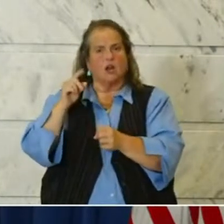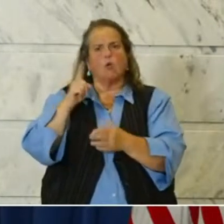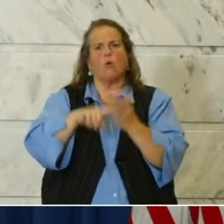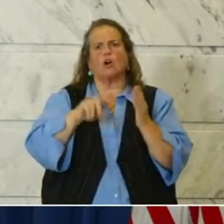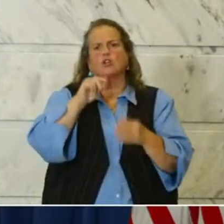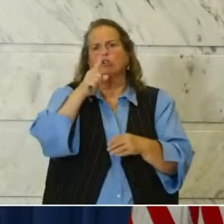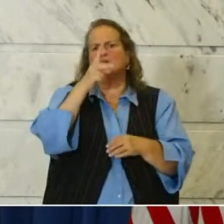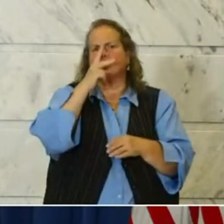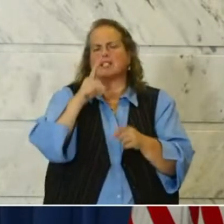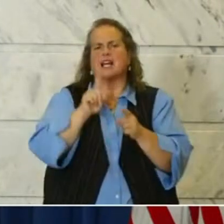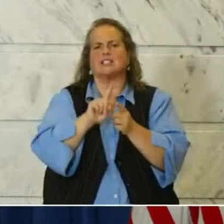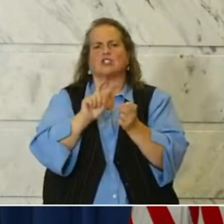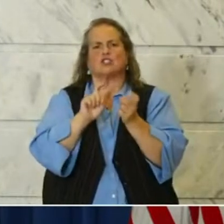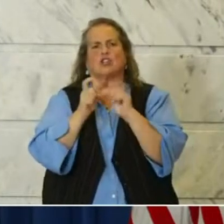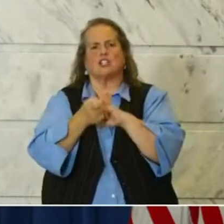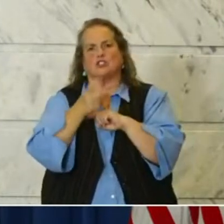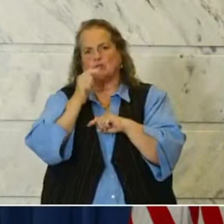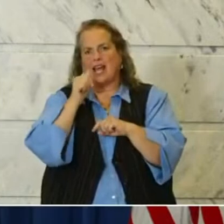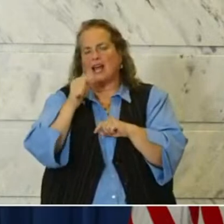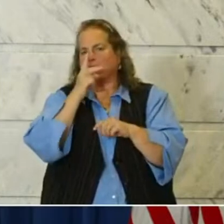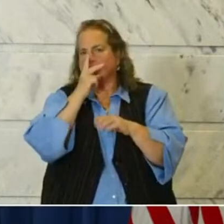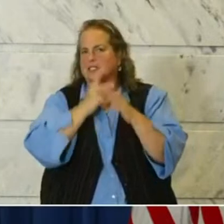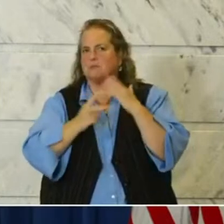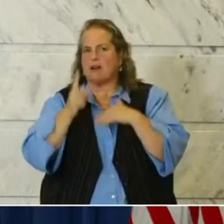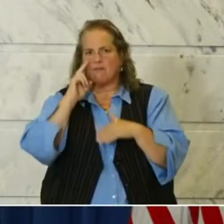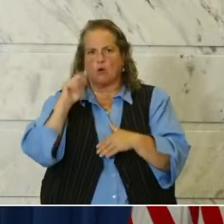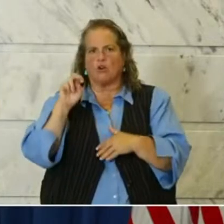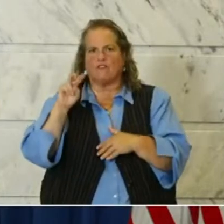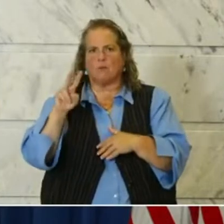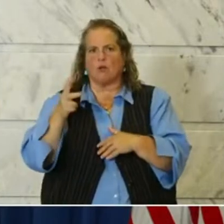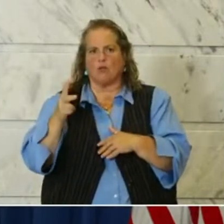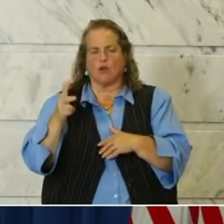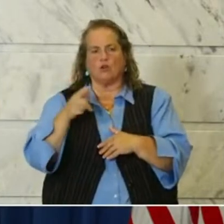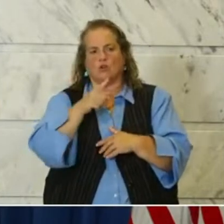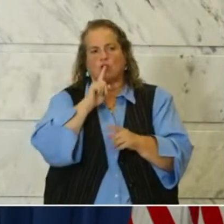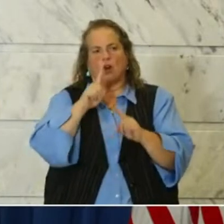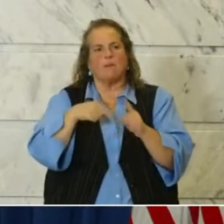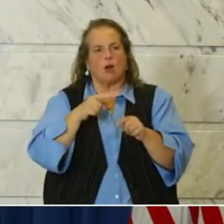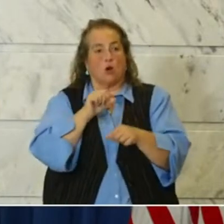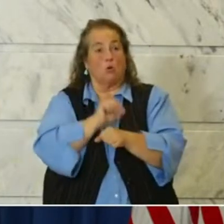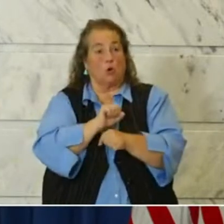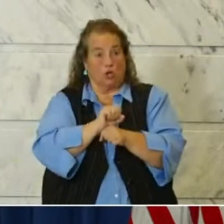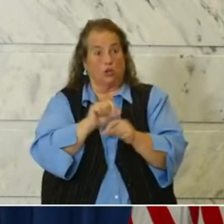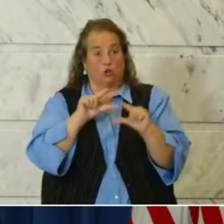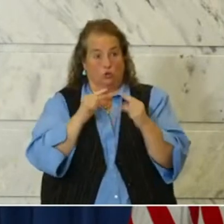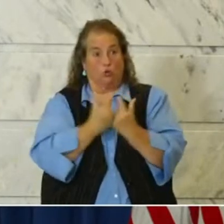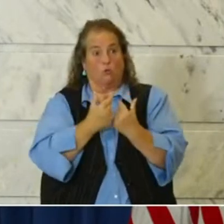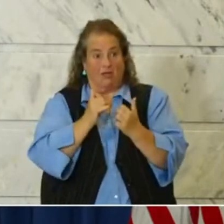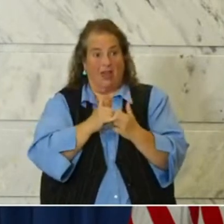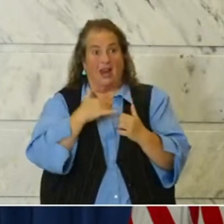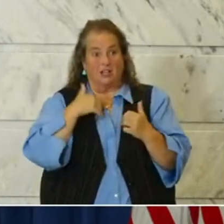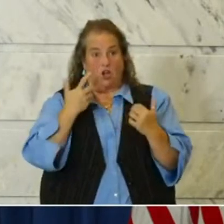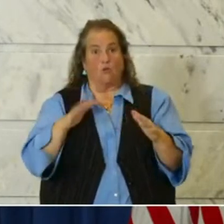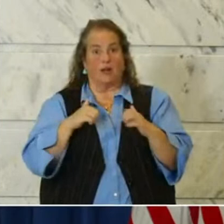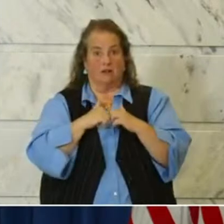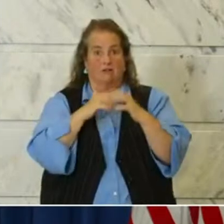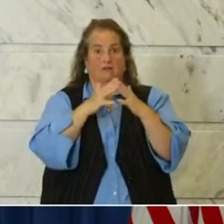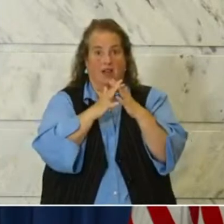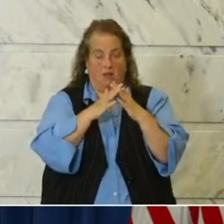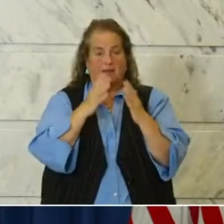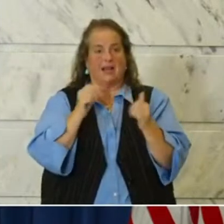changes that you can anticipate for November 3rd? The question is about a working group that has been come together and has now